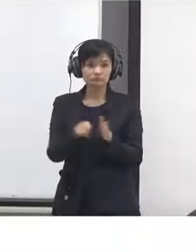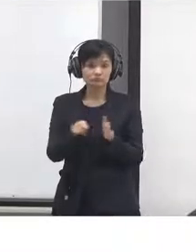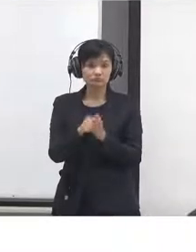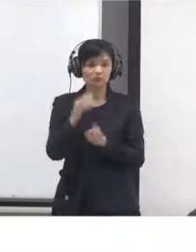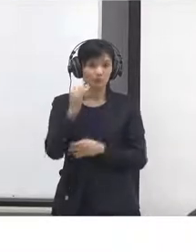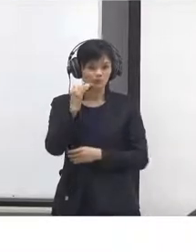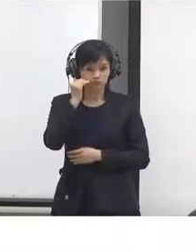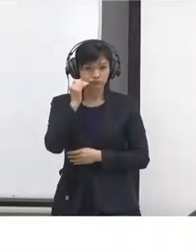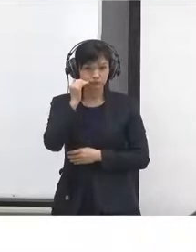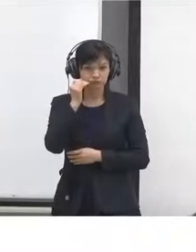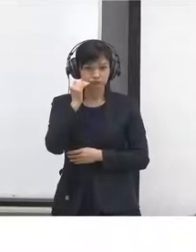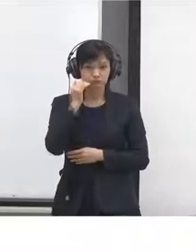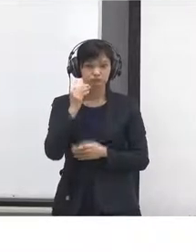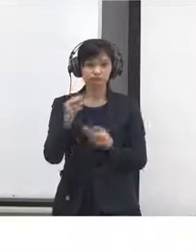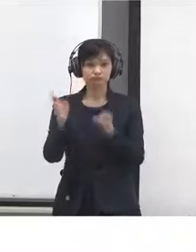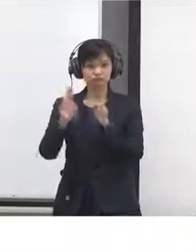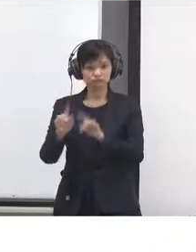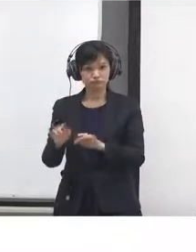challenging?